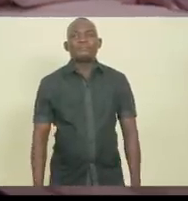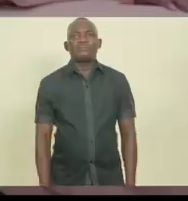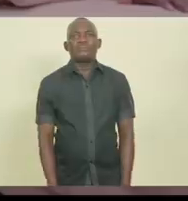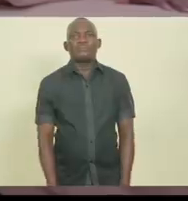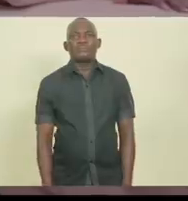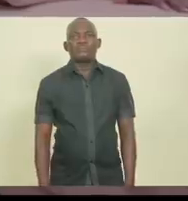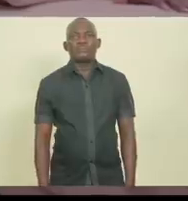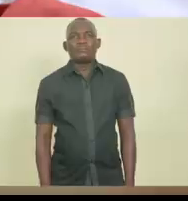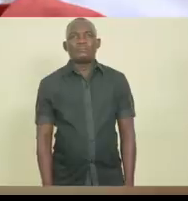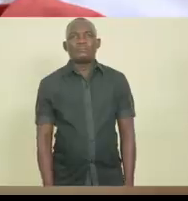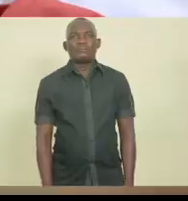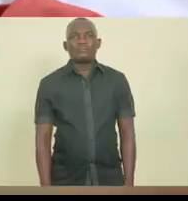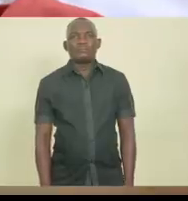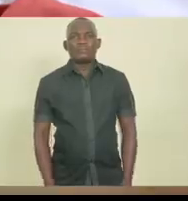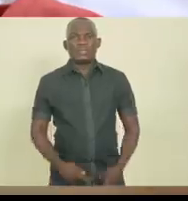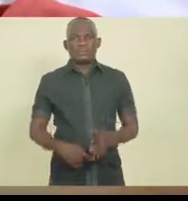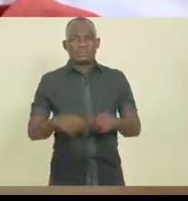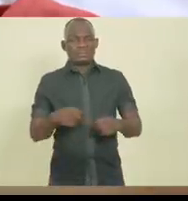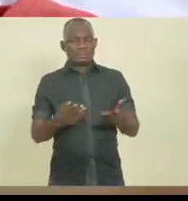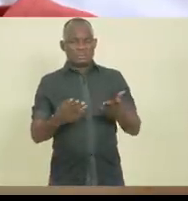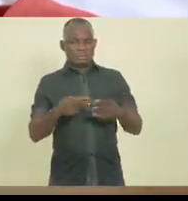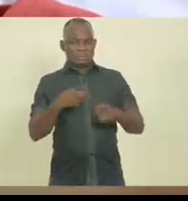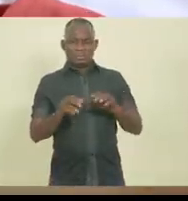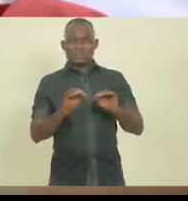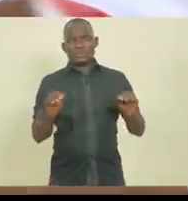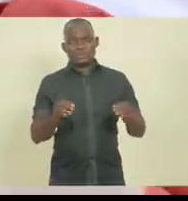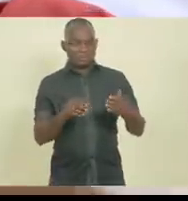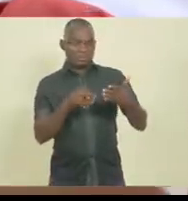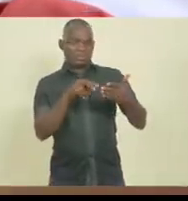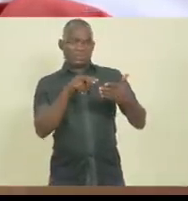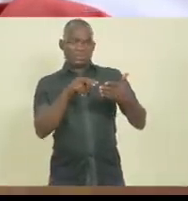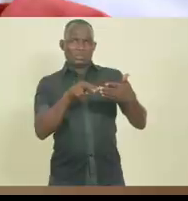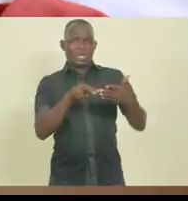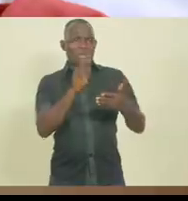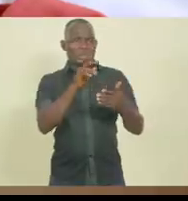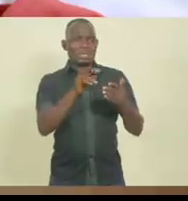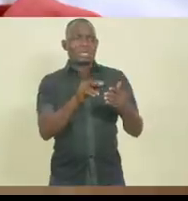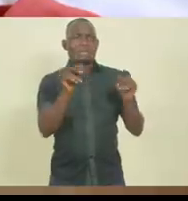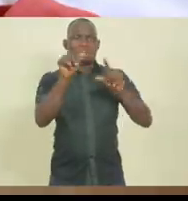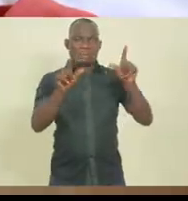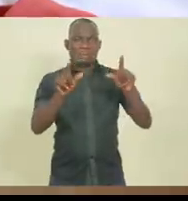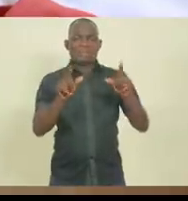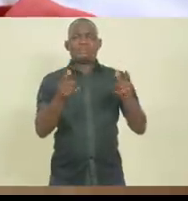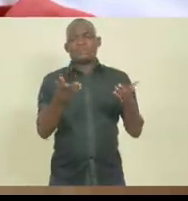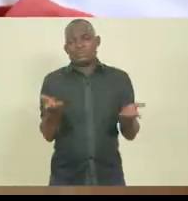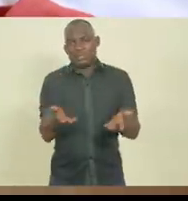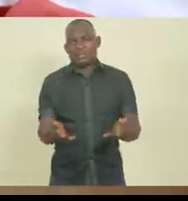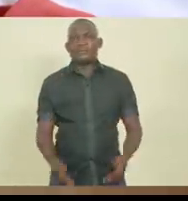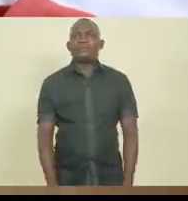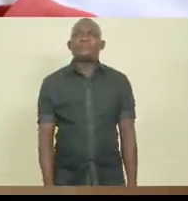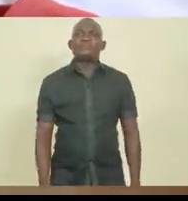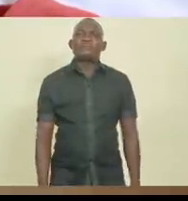What's the issue? Oh, there's no issue. Your results are in.